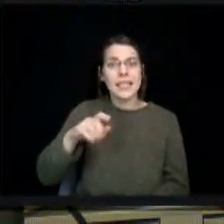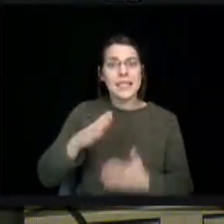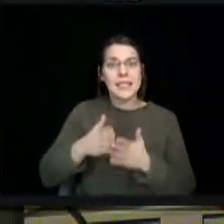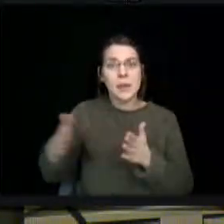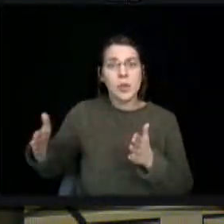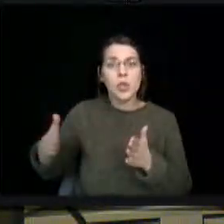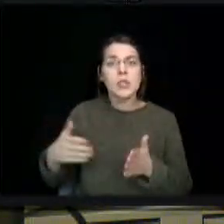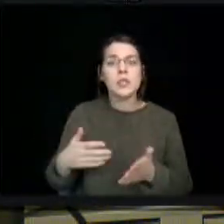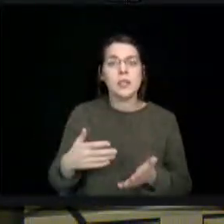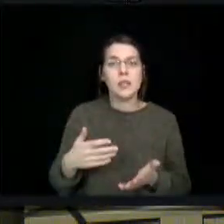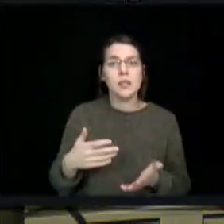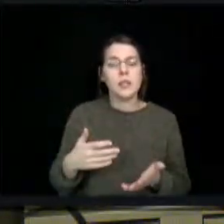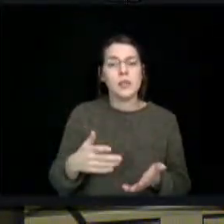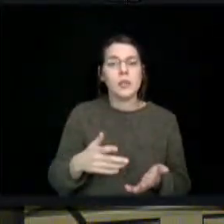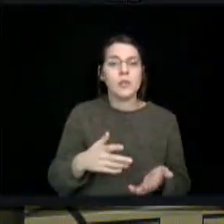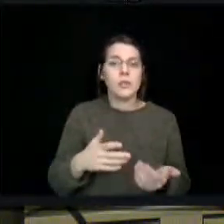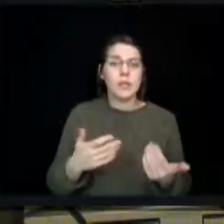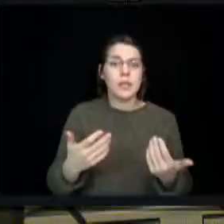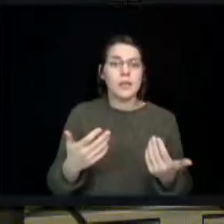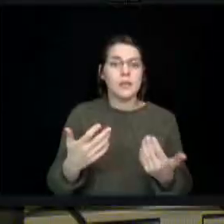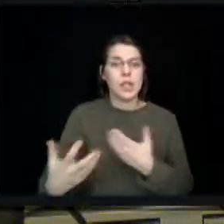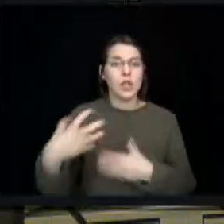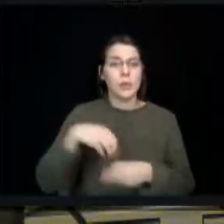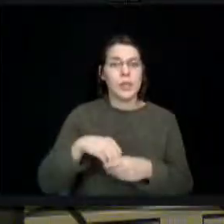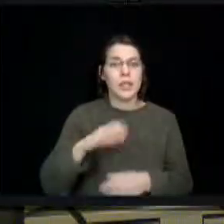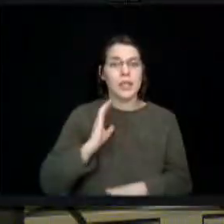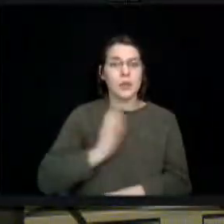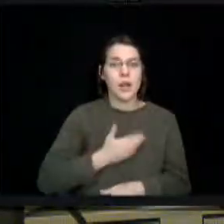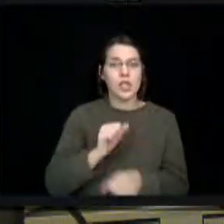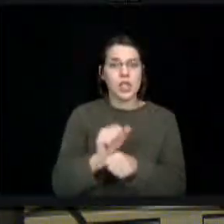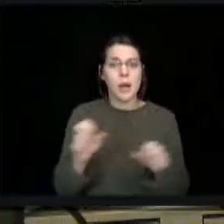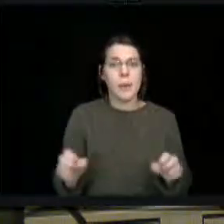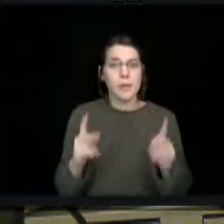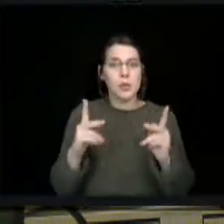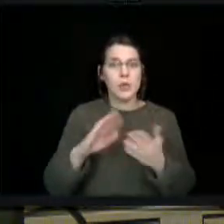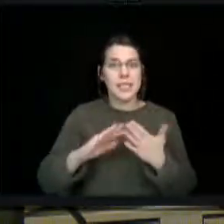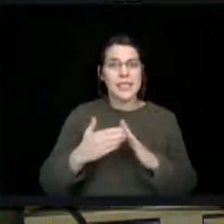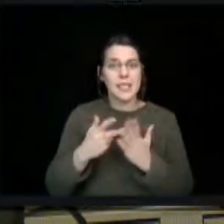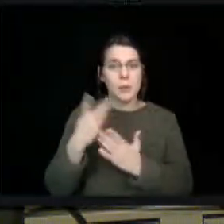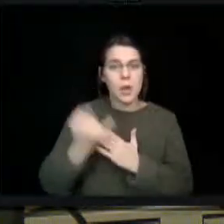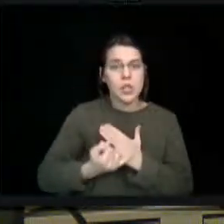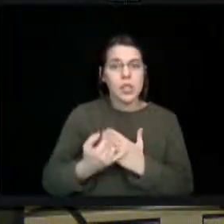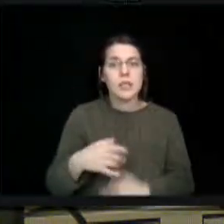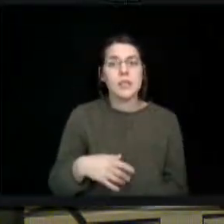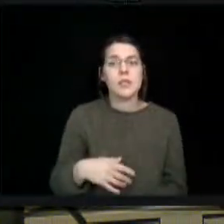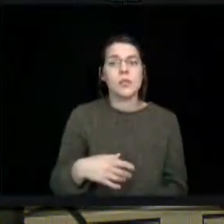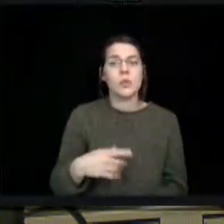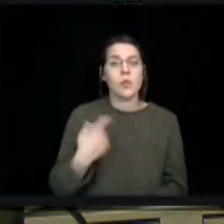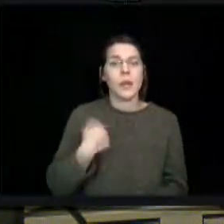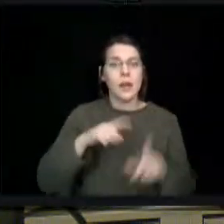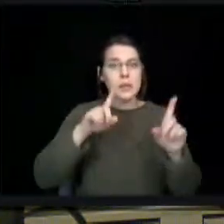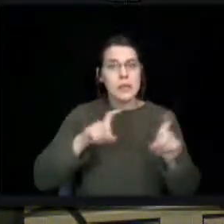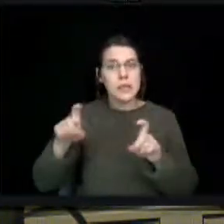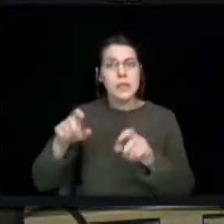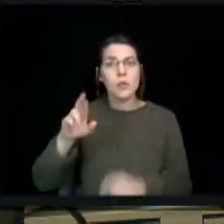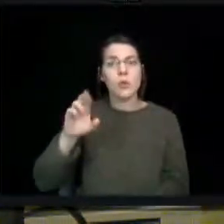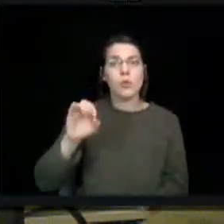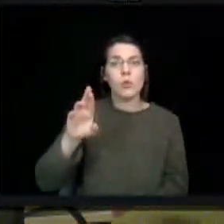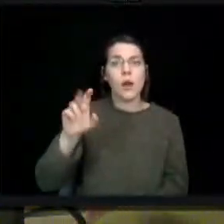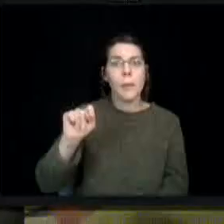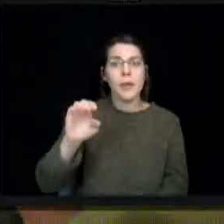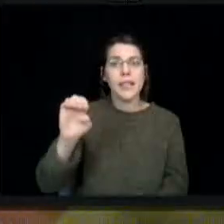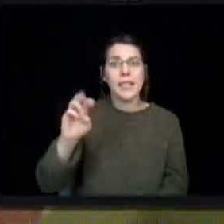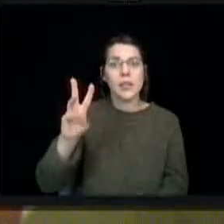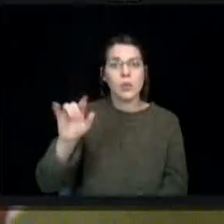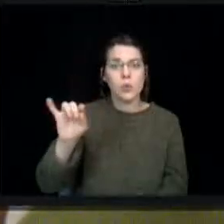piloting that on the Robert E. Williams project right now, but we worked with the Biden-Harris administration's Department of Labor. We've worked with Partner for Work. We've worked